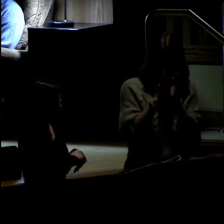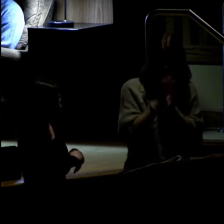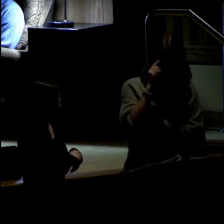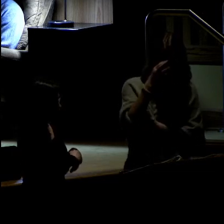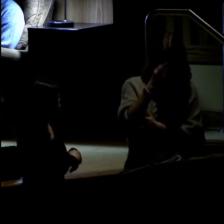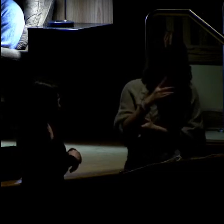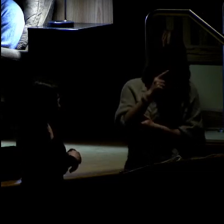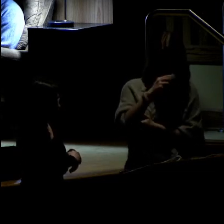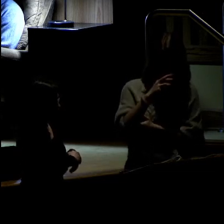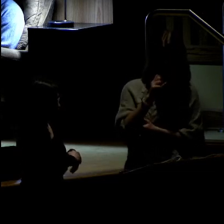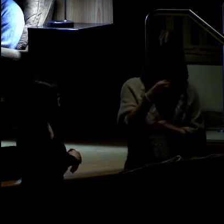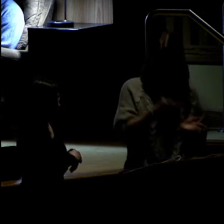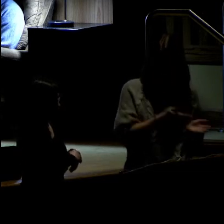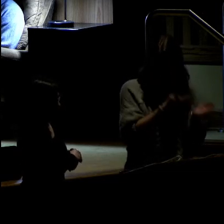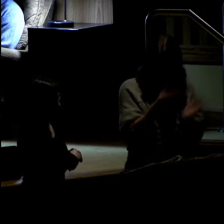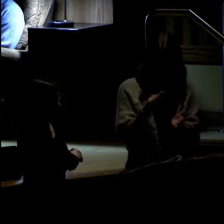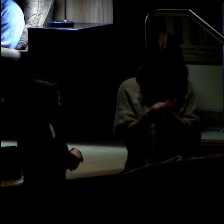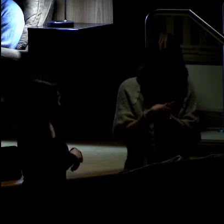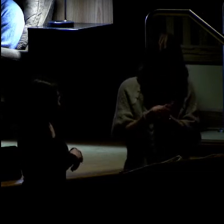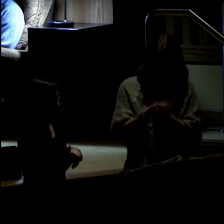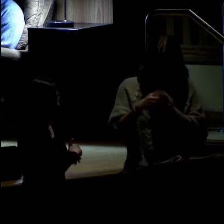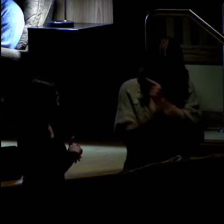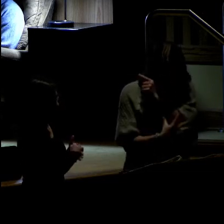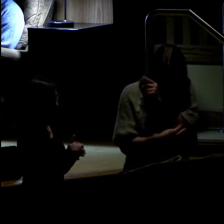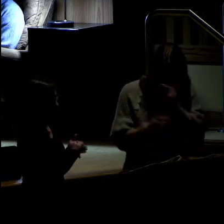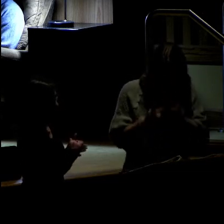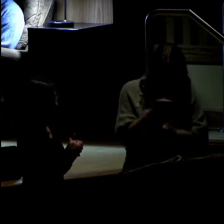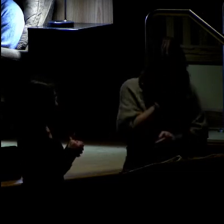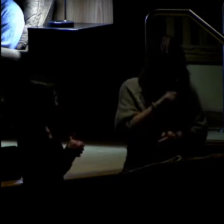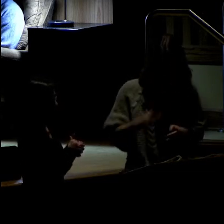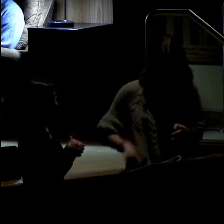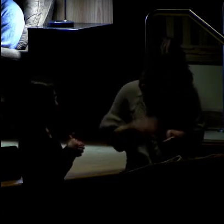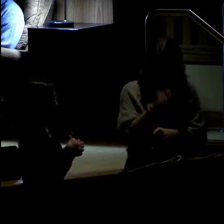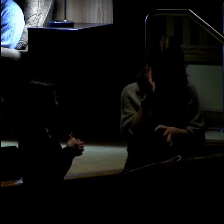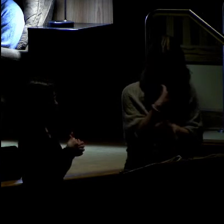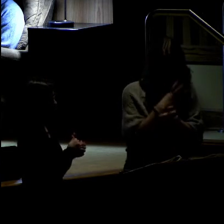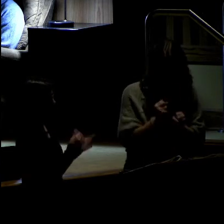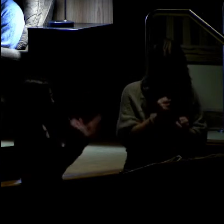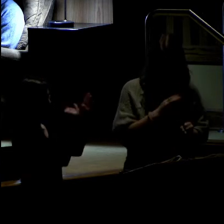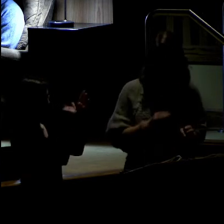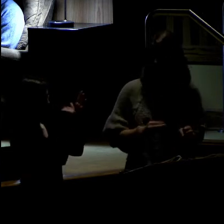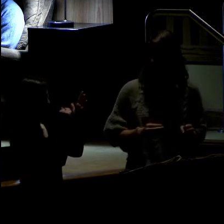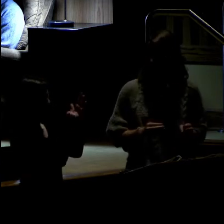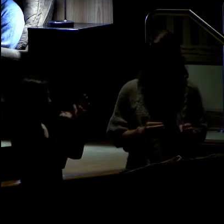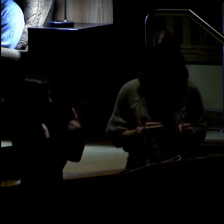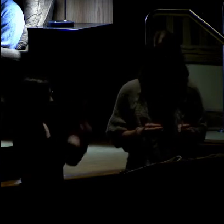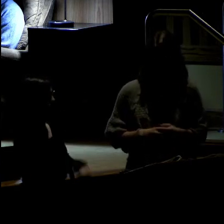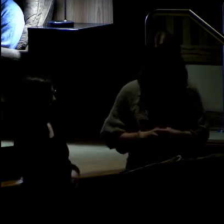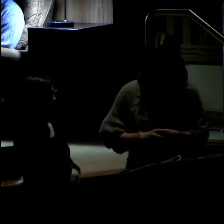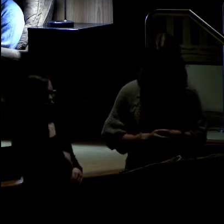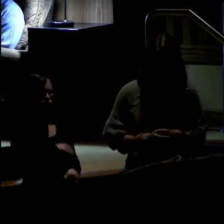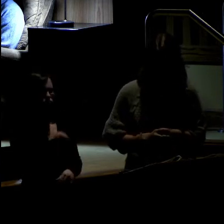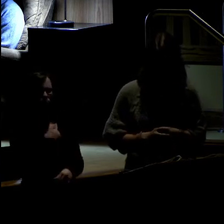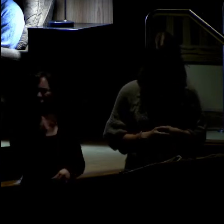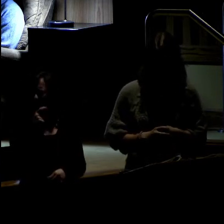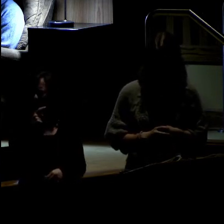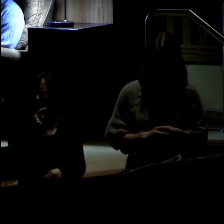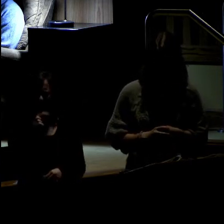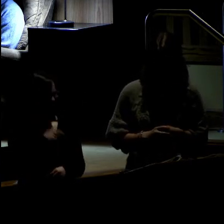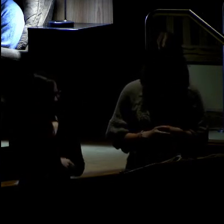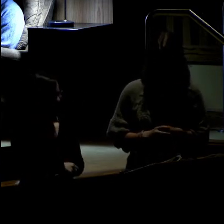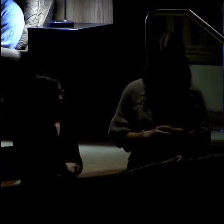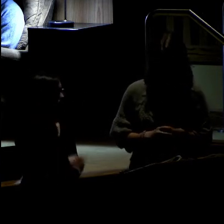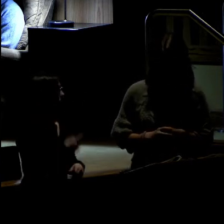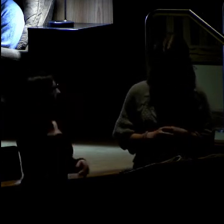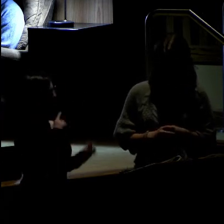for Pastor Thomas as he delivers the money to the poor family so they'll get saved and... I wonder who that could be. I'll get